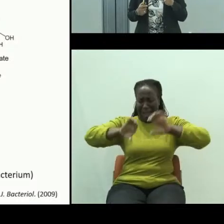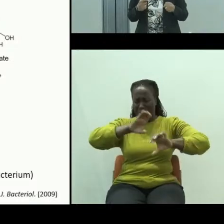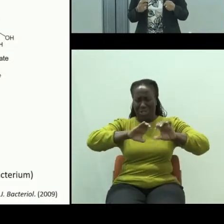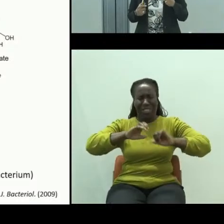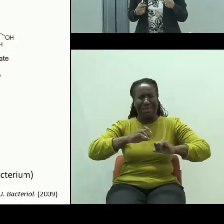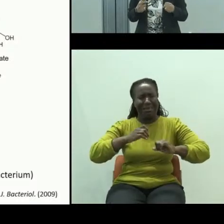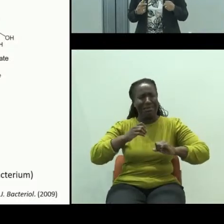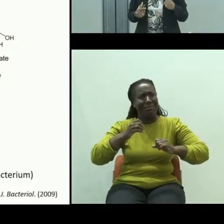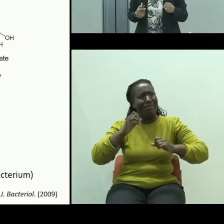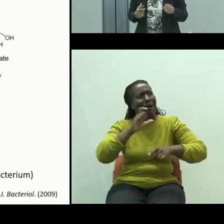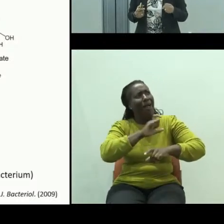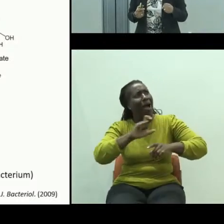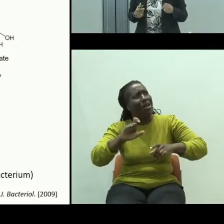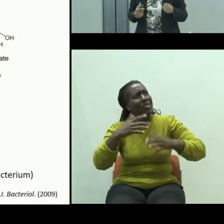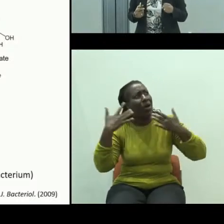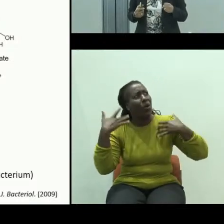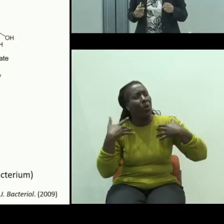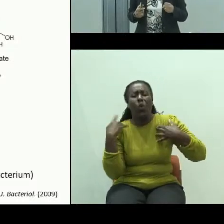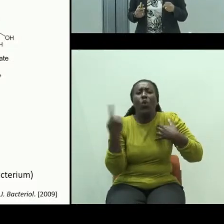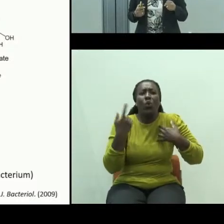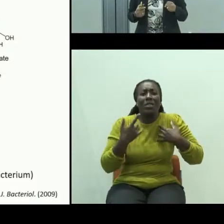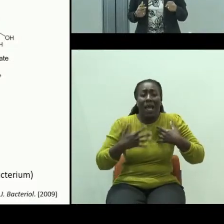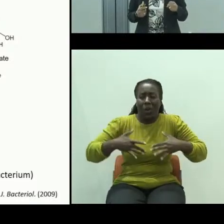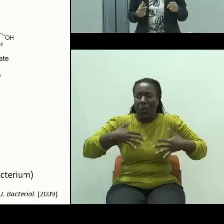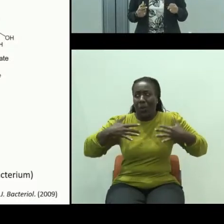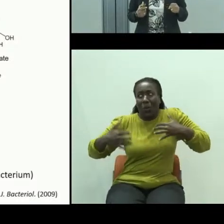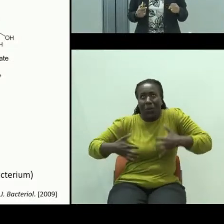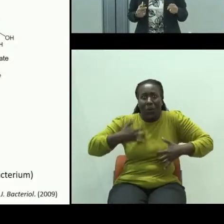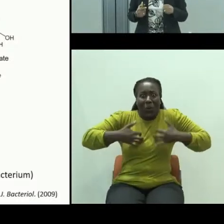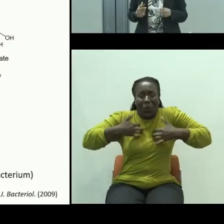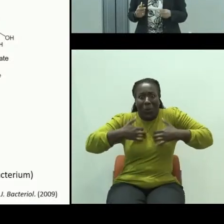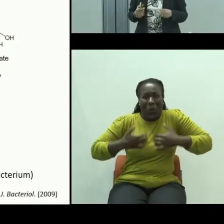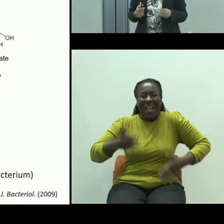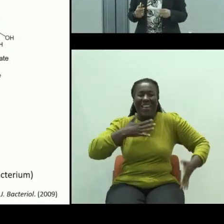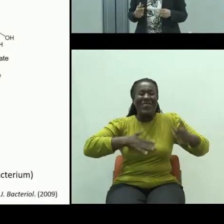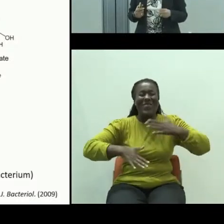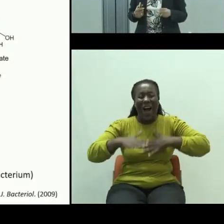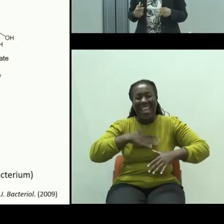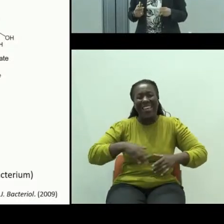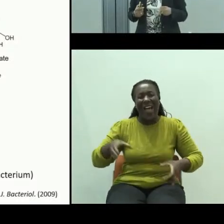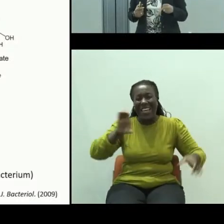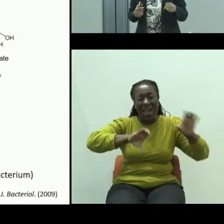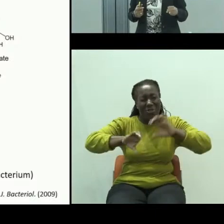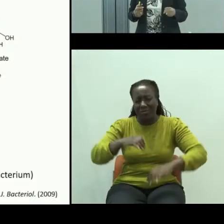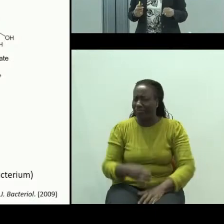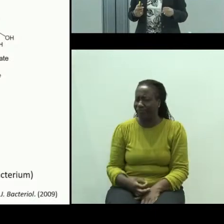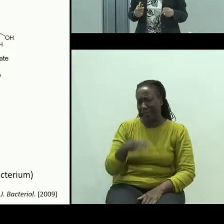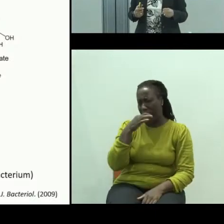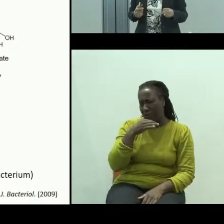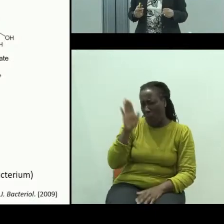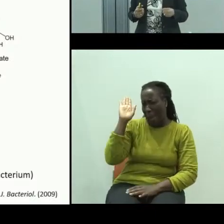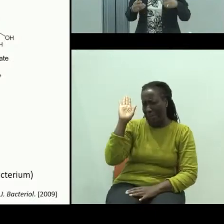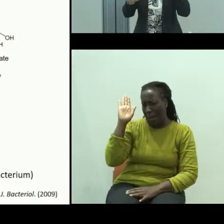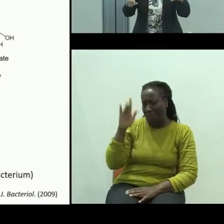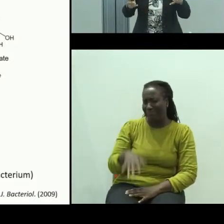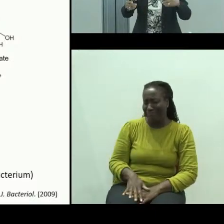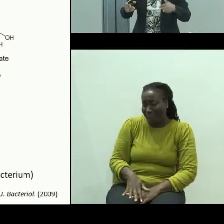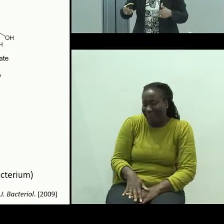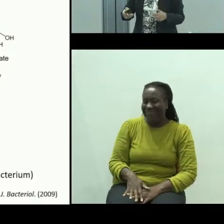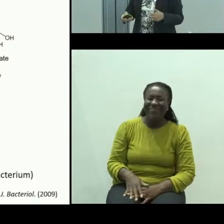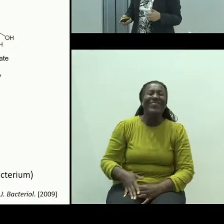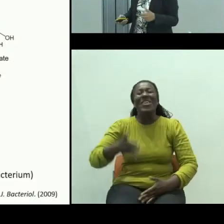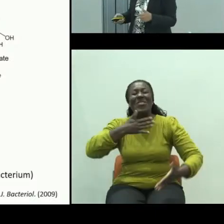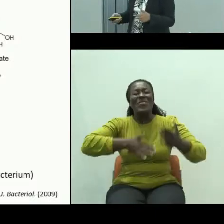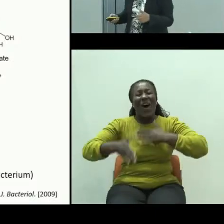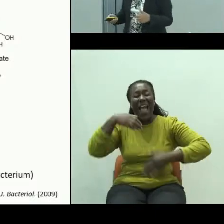fuzzy feelings thinking about biochemistry? There were a lot fewer hands with the second question than the first one, okay? But